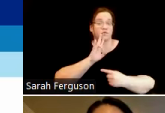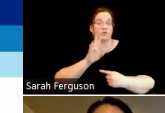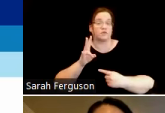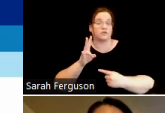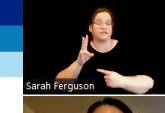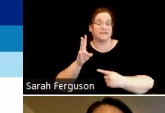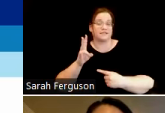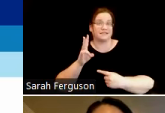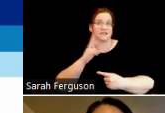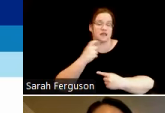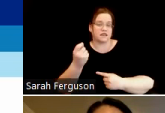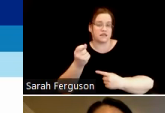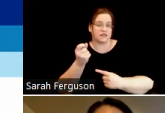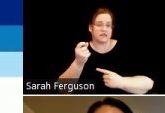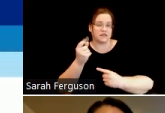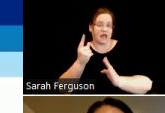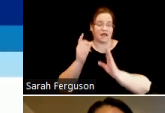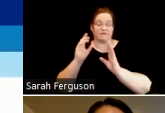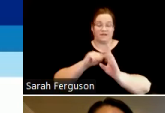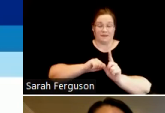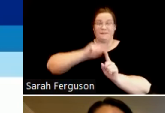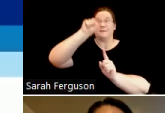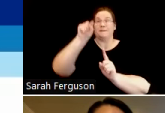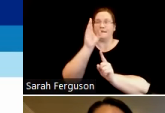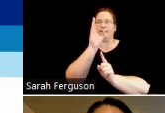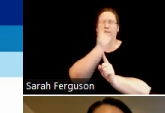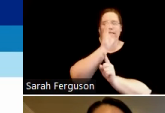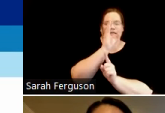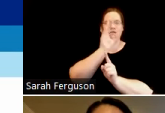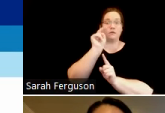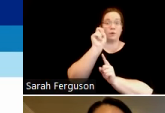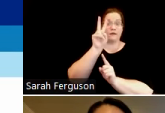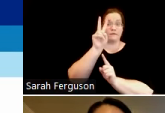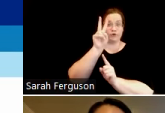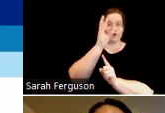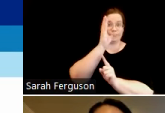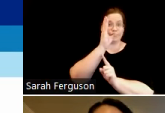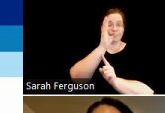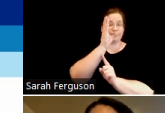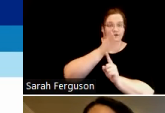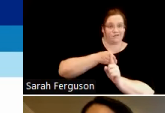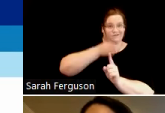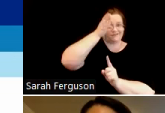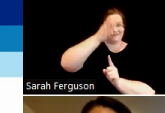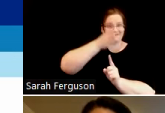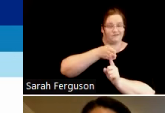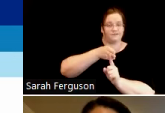prior to that peak in the middle of this chart. The vaccine came out in November. Those families